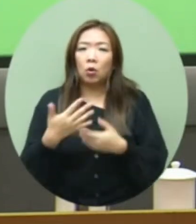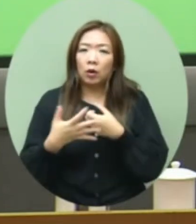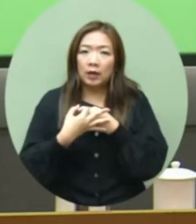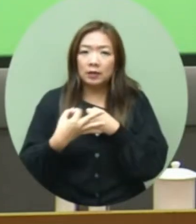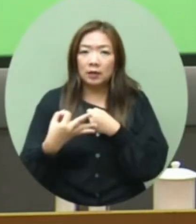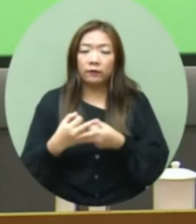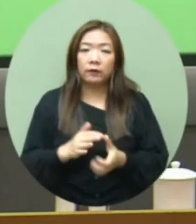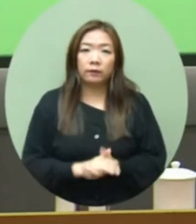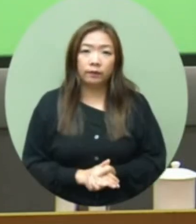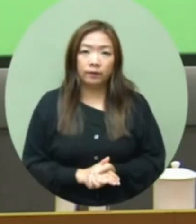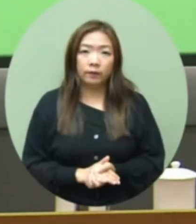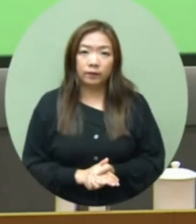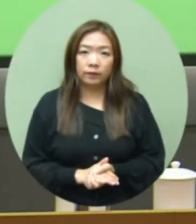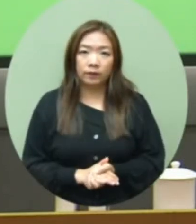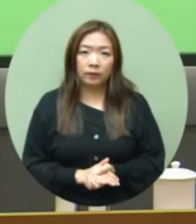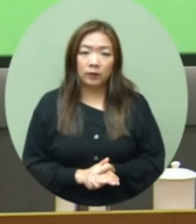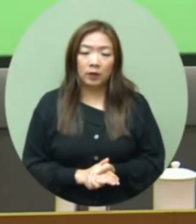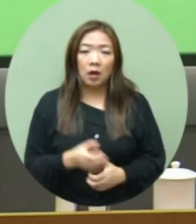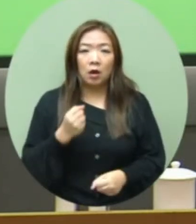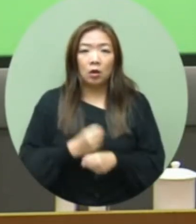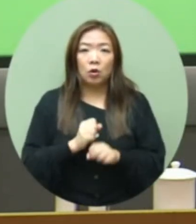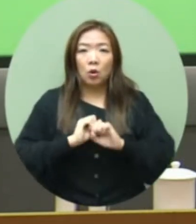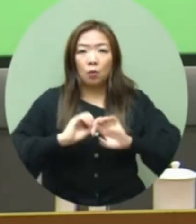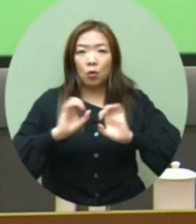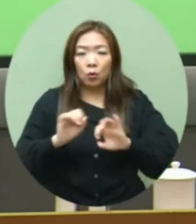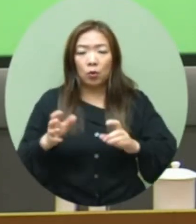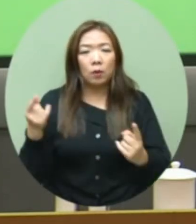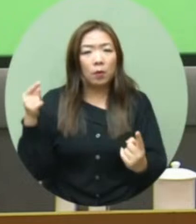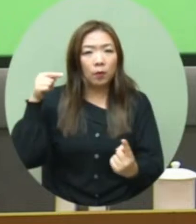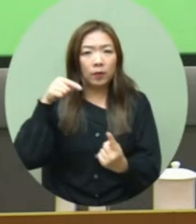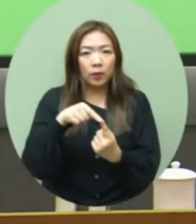This is my third policy address.